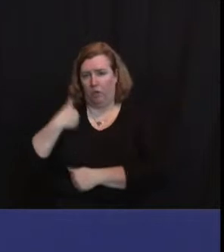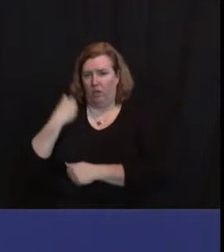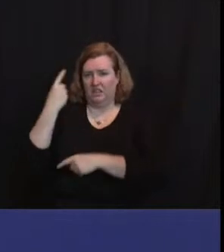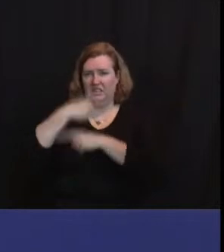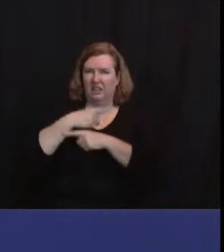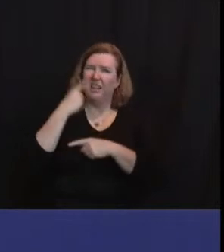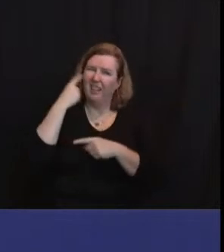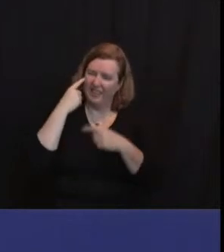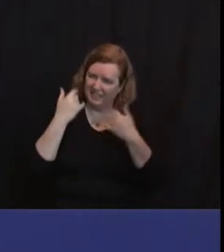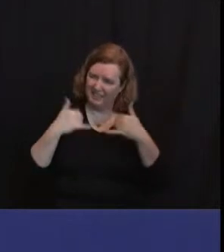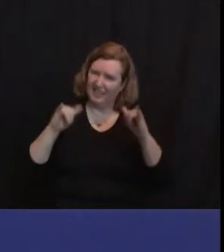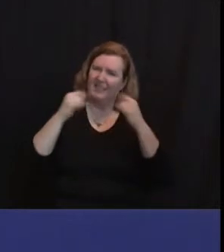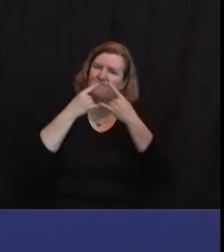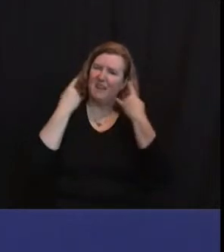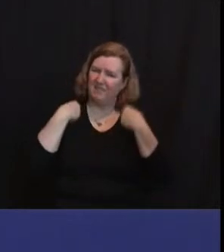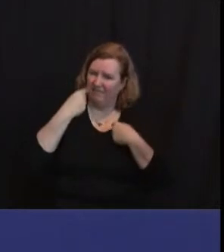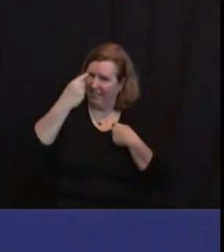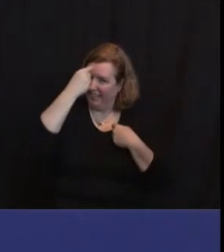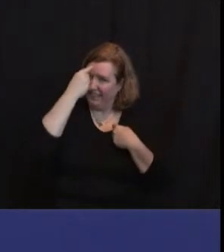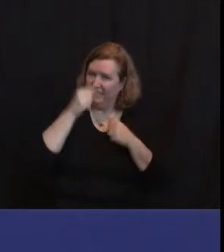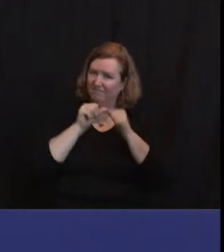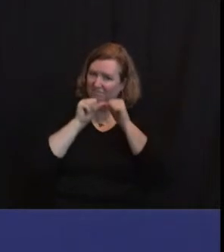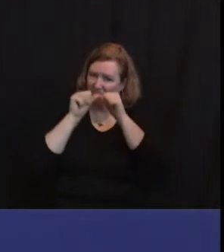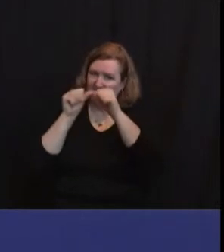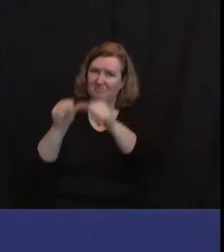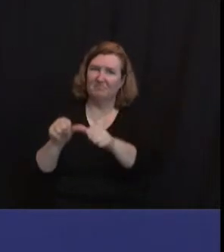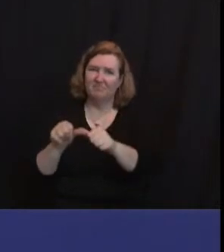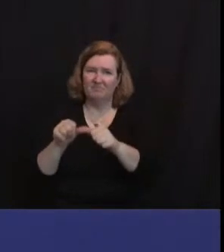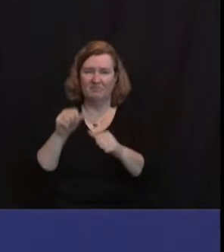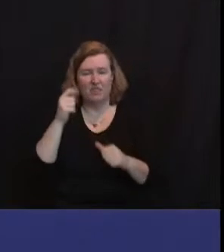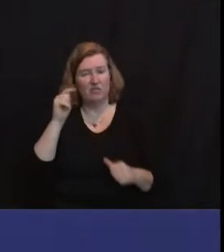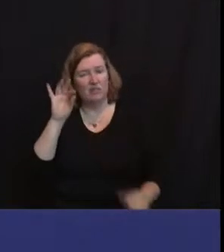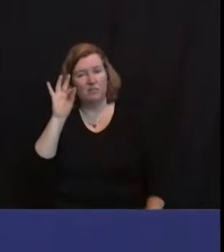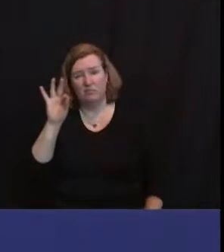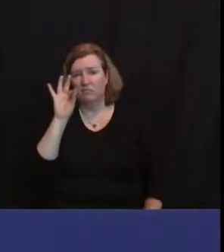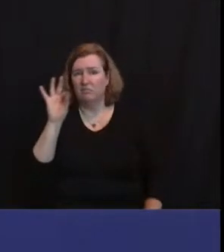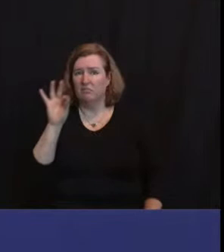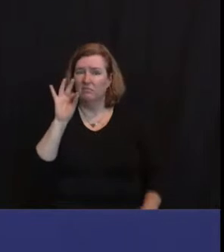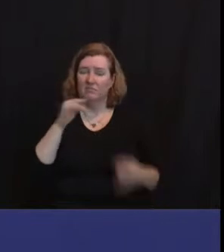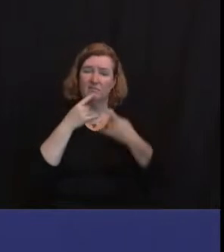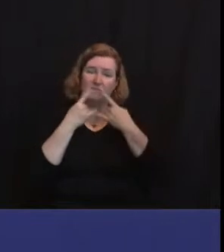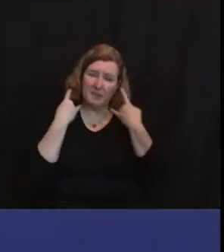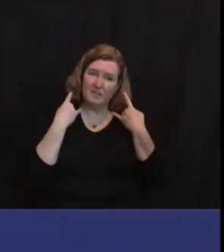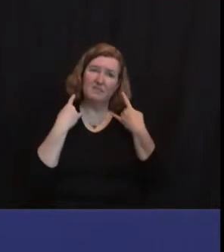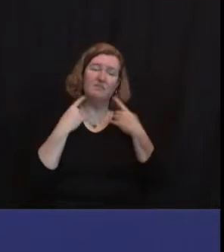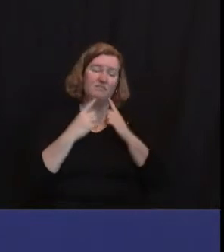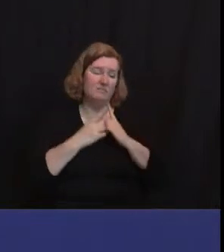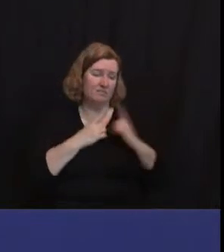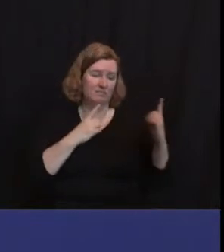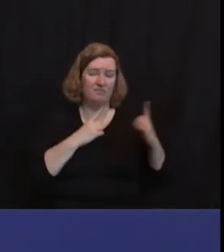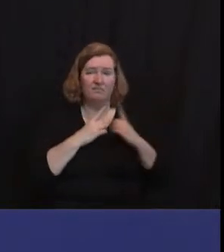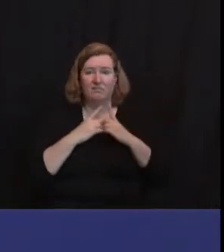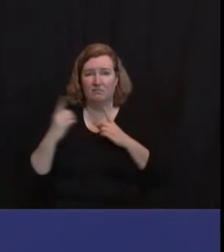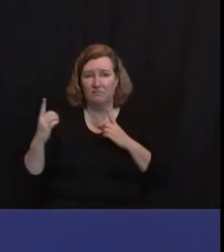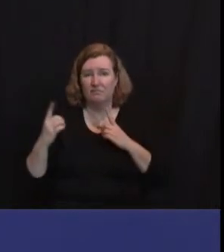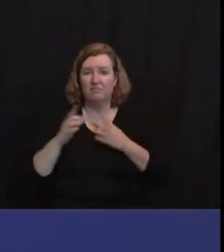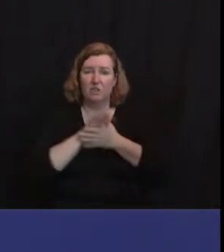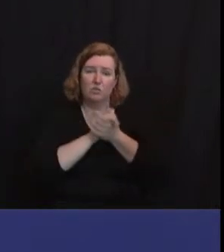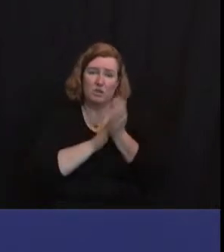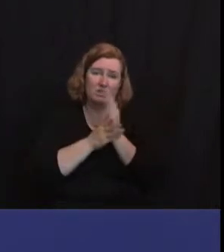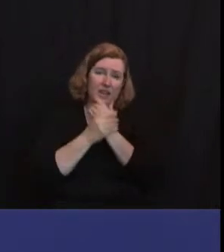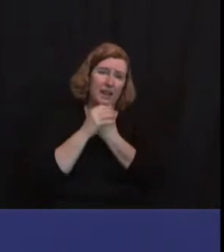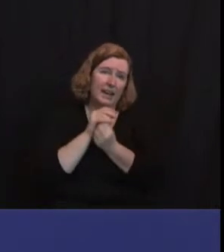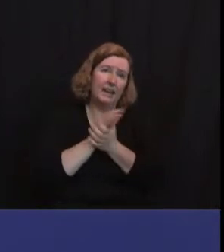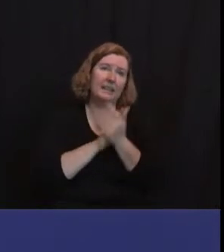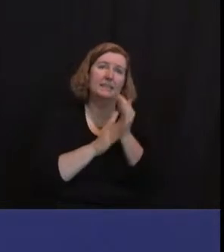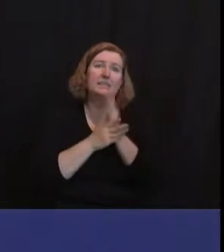And so my guess is we're still going to be preaching the basics: face coverings, social distancing, wash your hands with soap and water, take